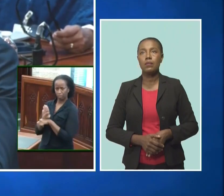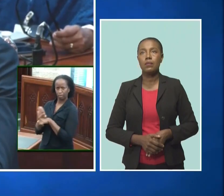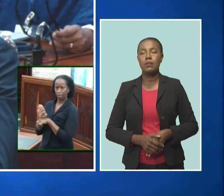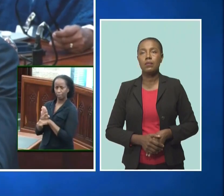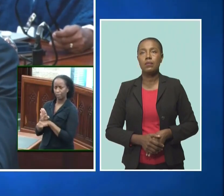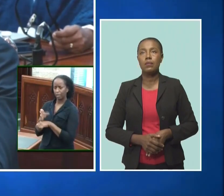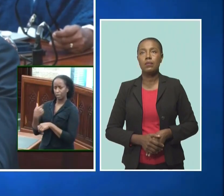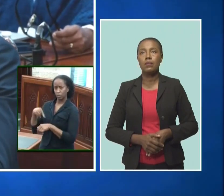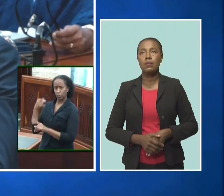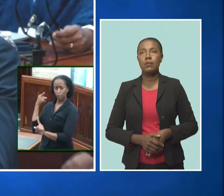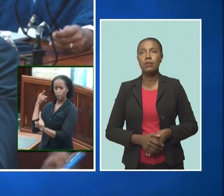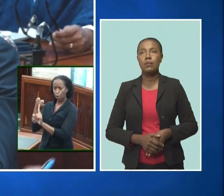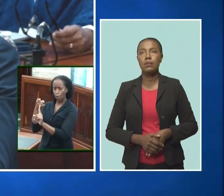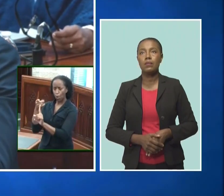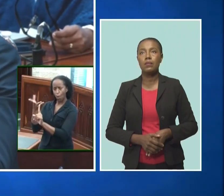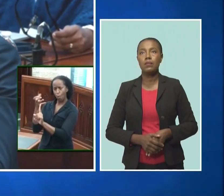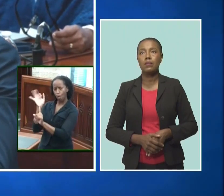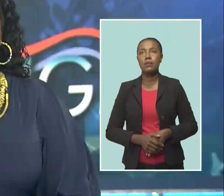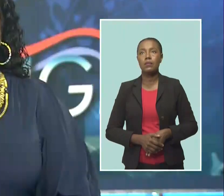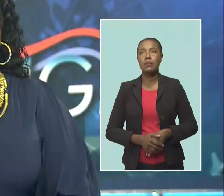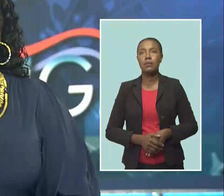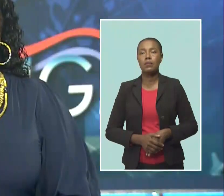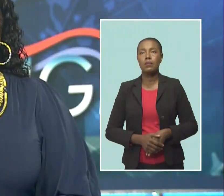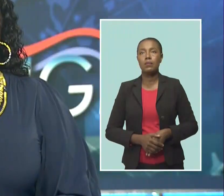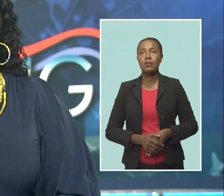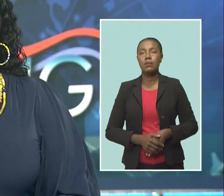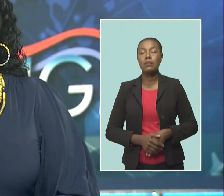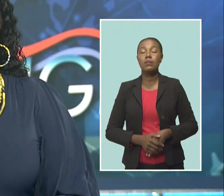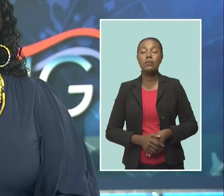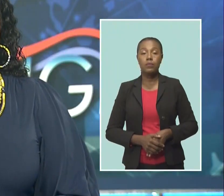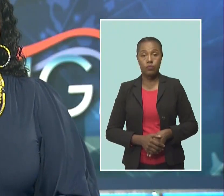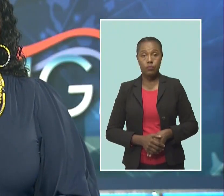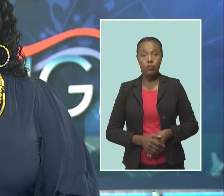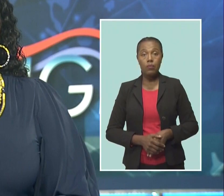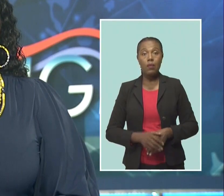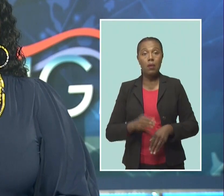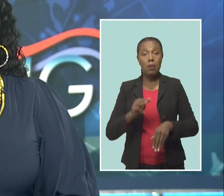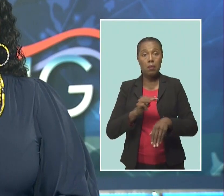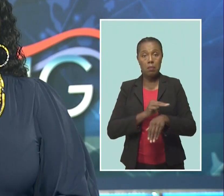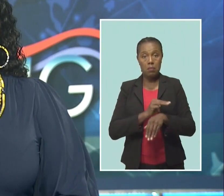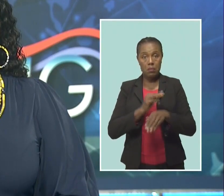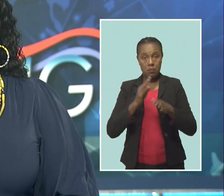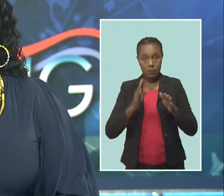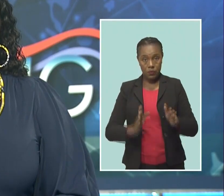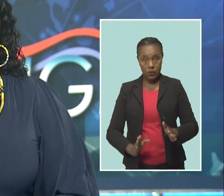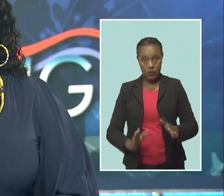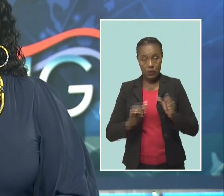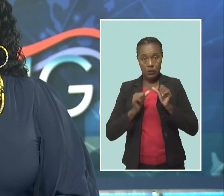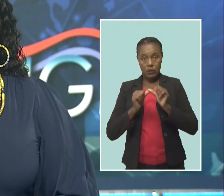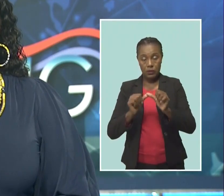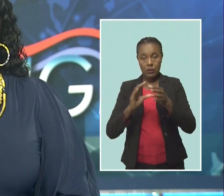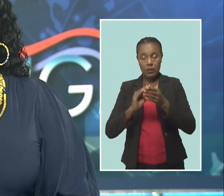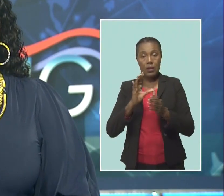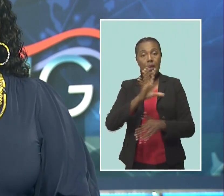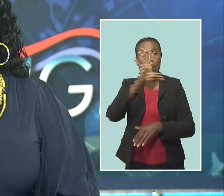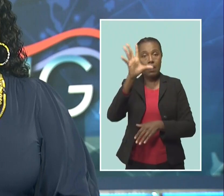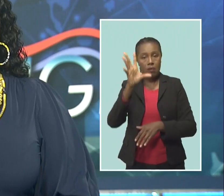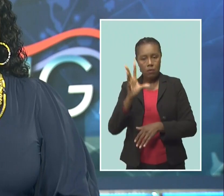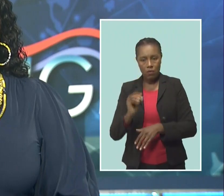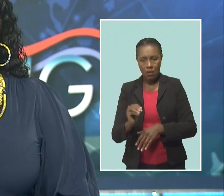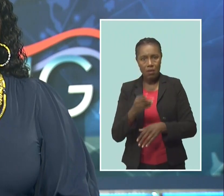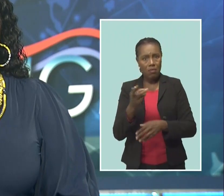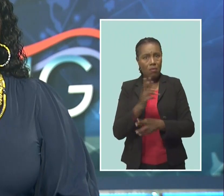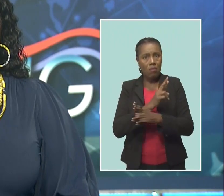the diplomacy of development. Minister Simmons also says Africa is ripe with potential